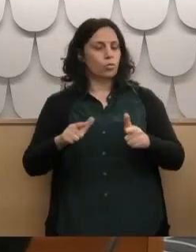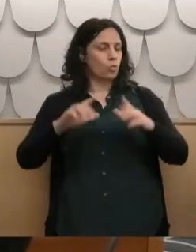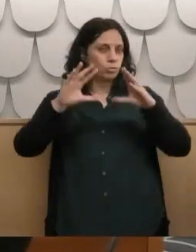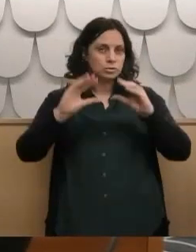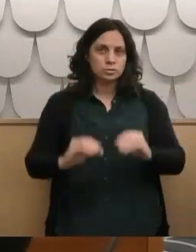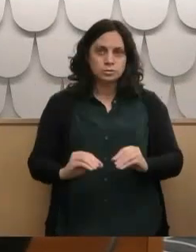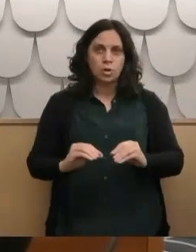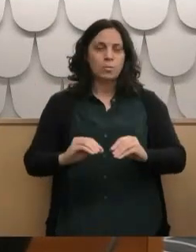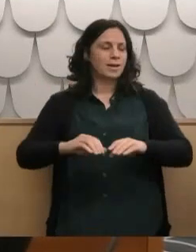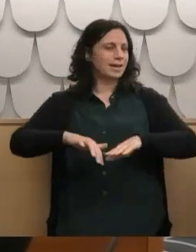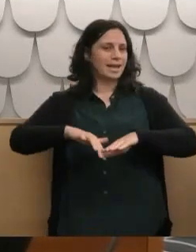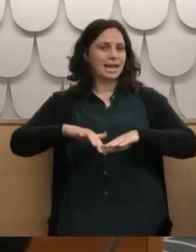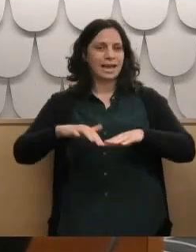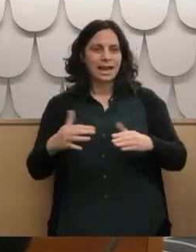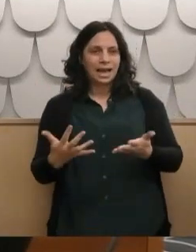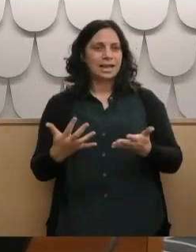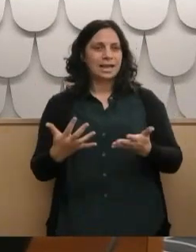to offend.